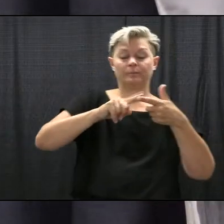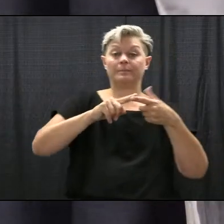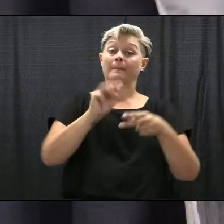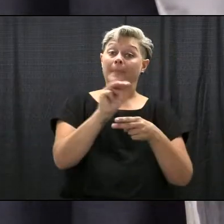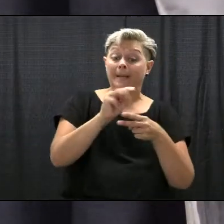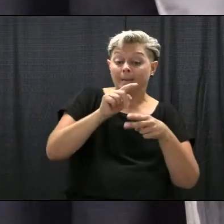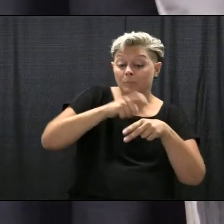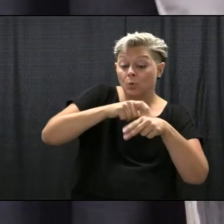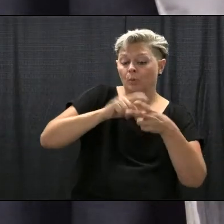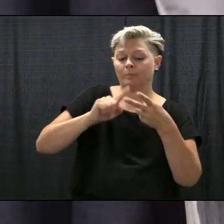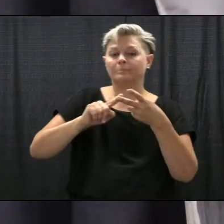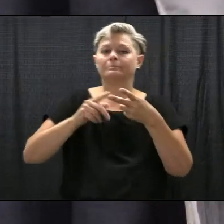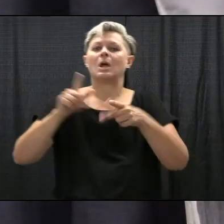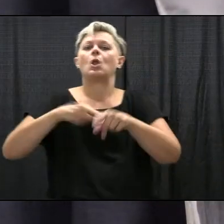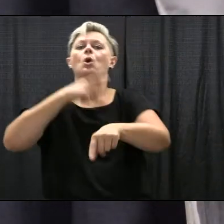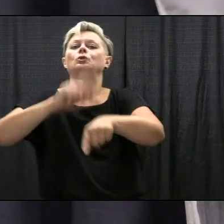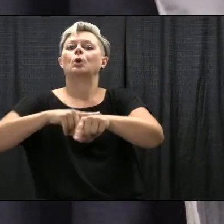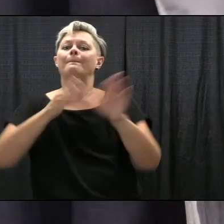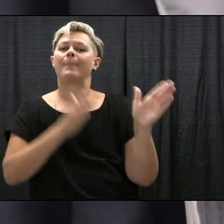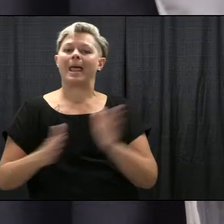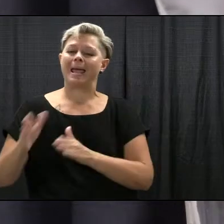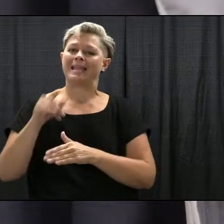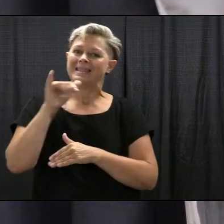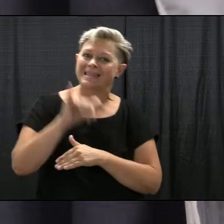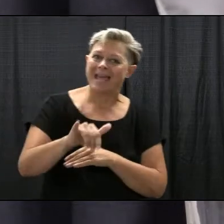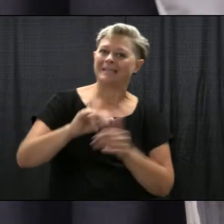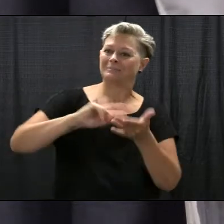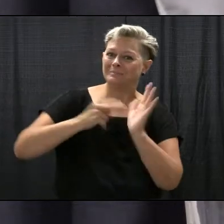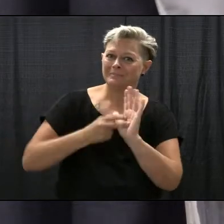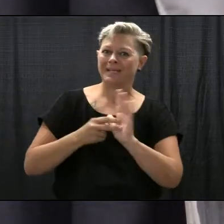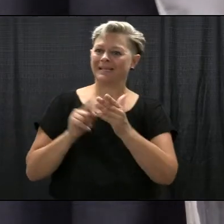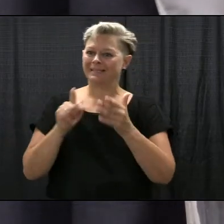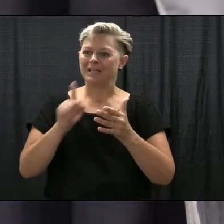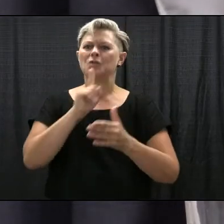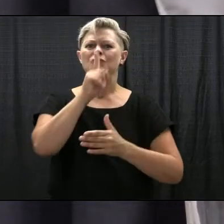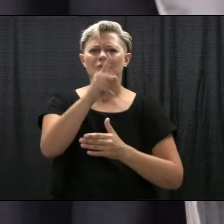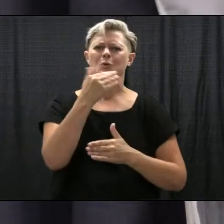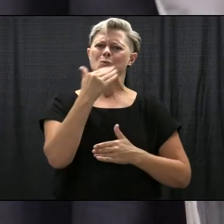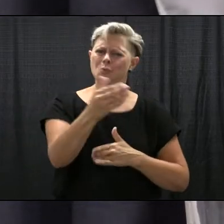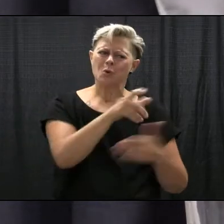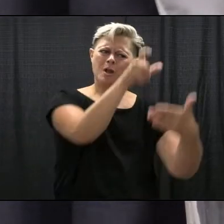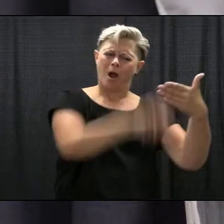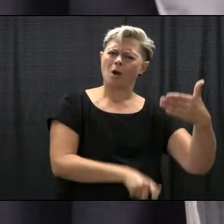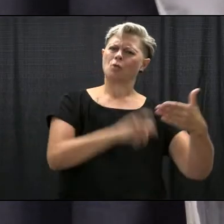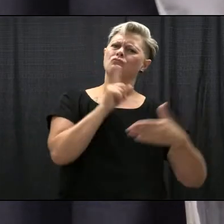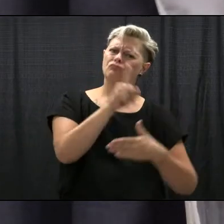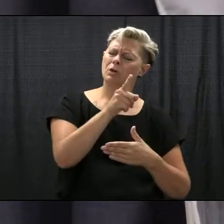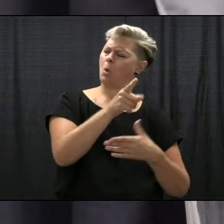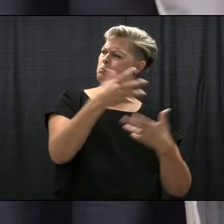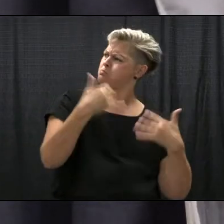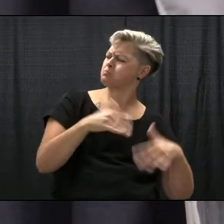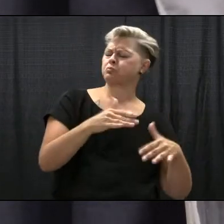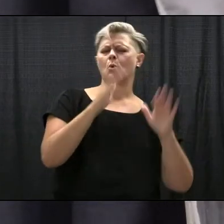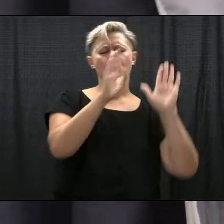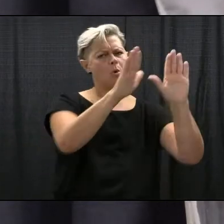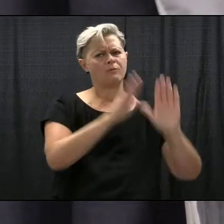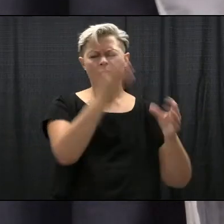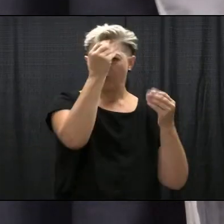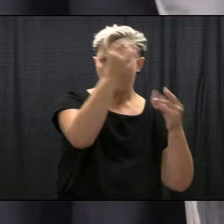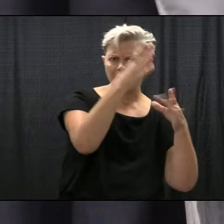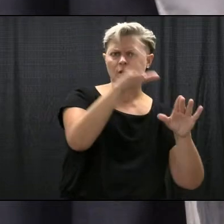really, it just diverted intellectual effort away from the real substance of that article. So I think whoever wrote that